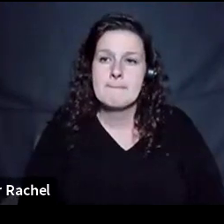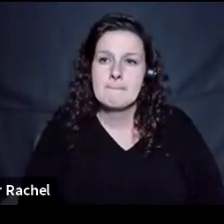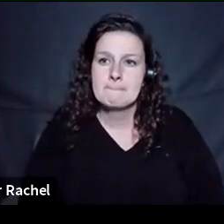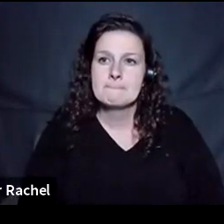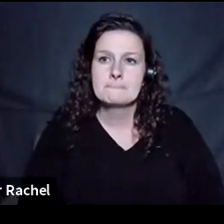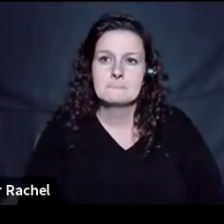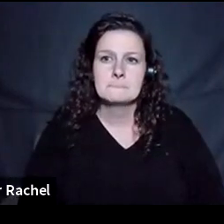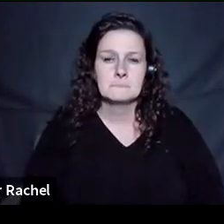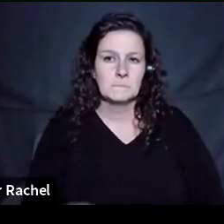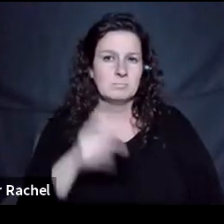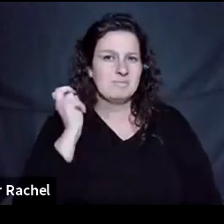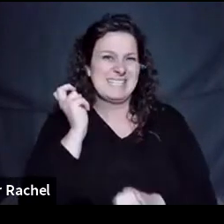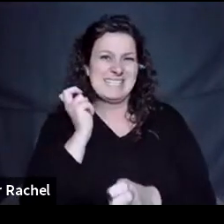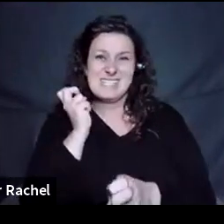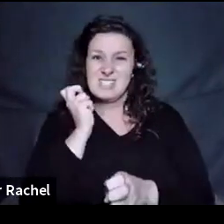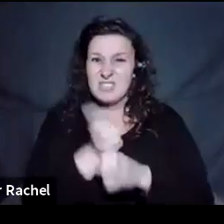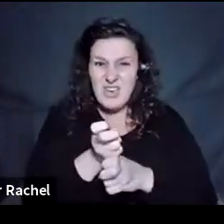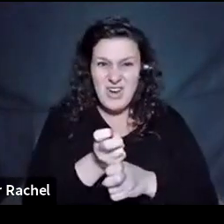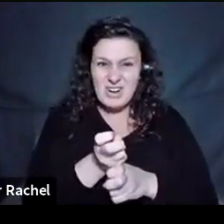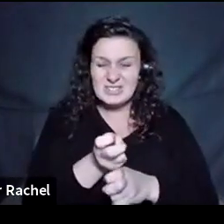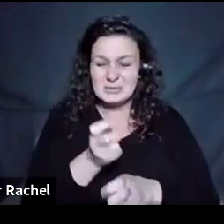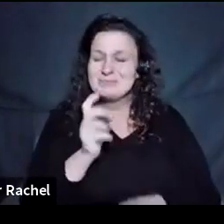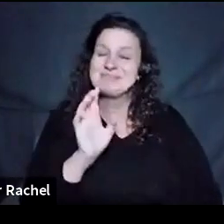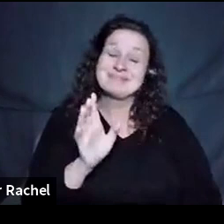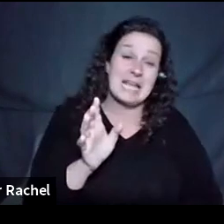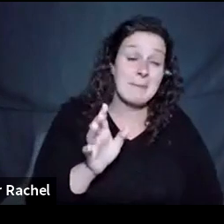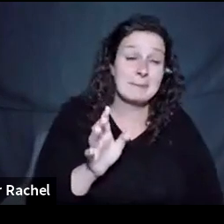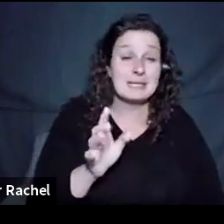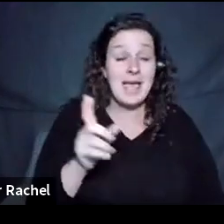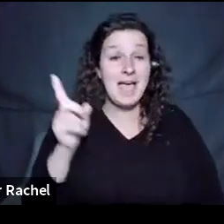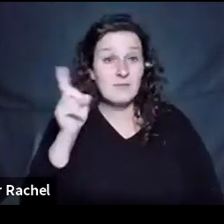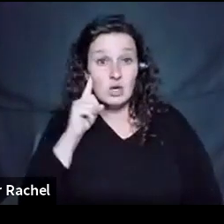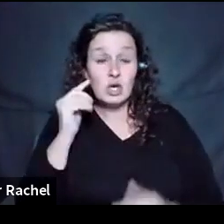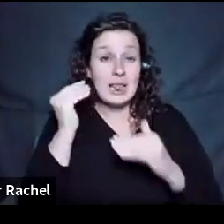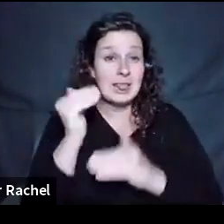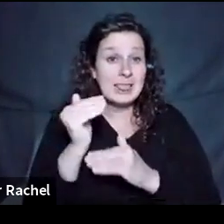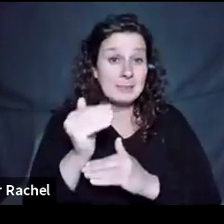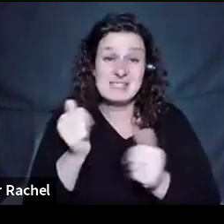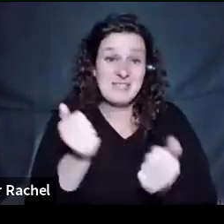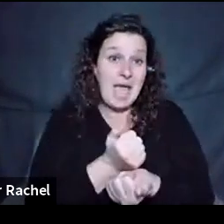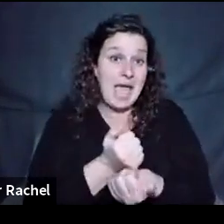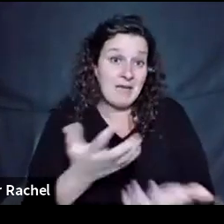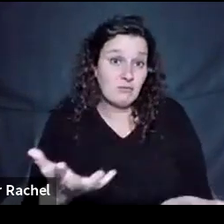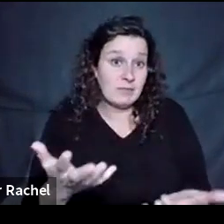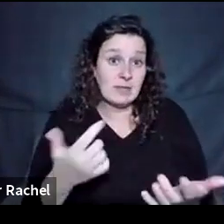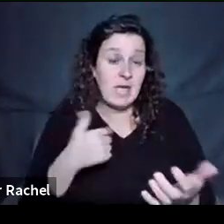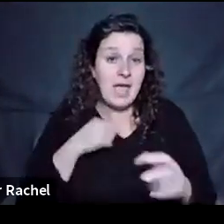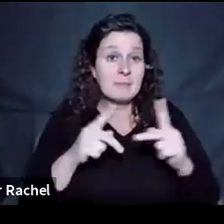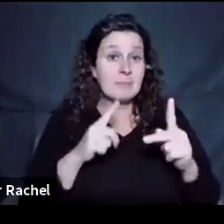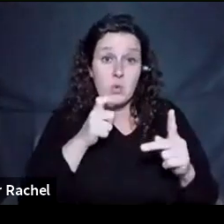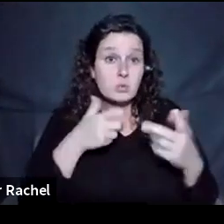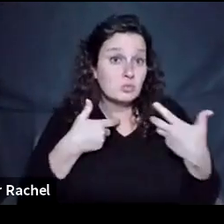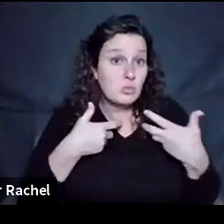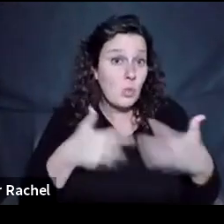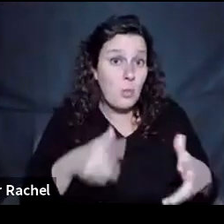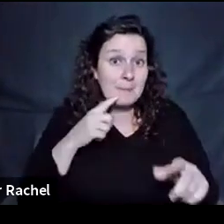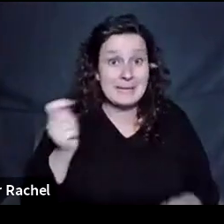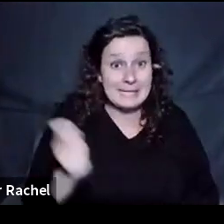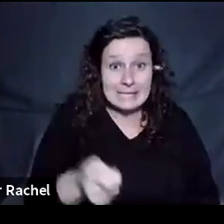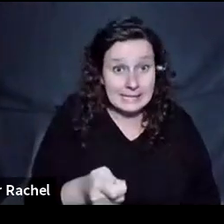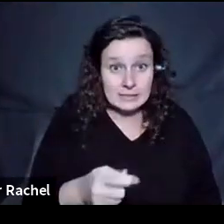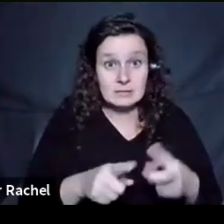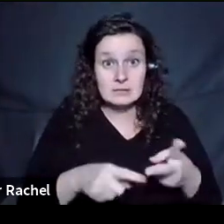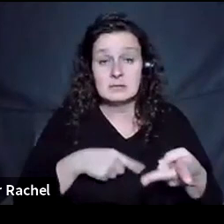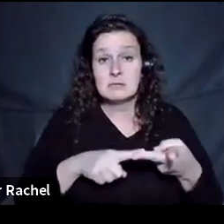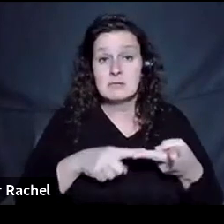it's hard to put that because I've heard limits of everything. I have people who don't want to be hit, people